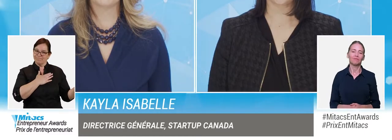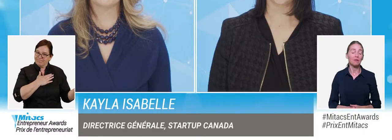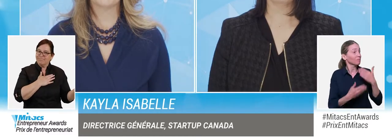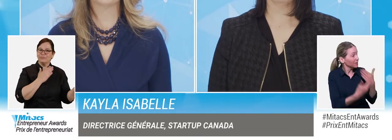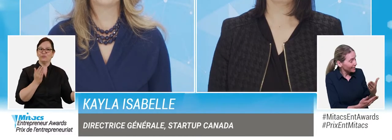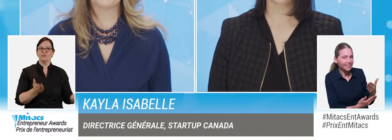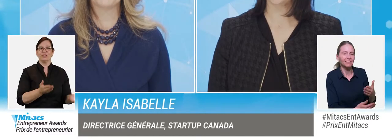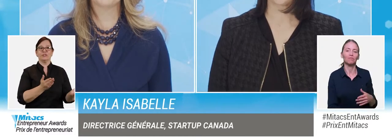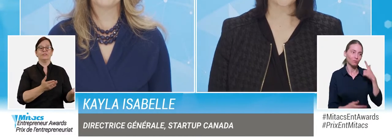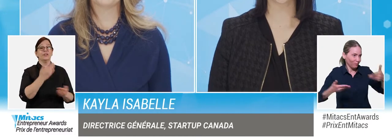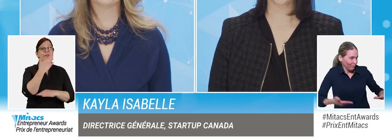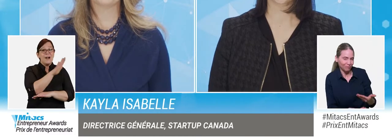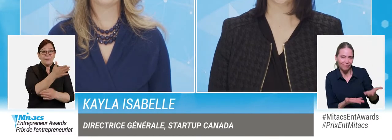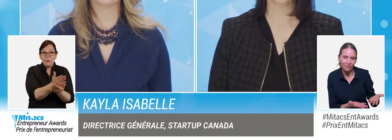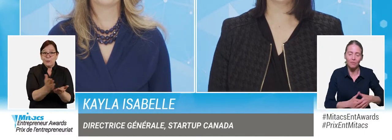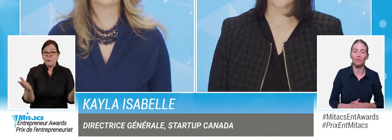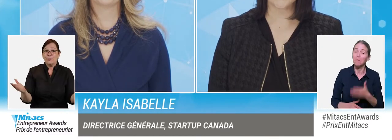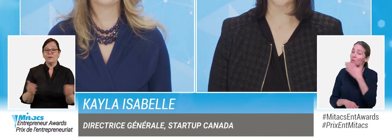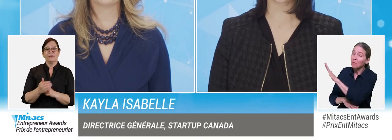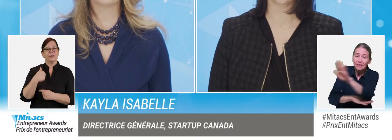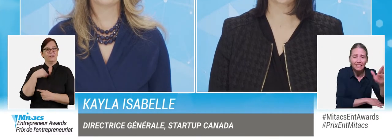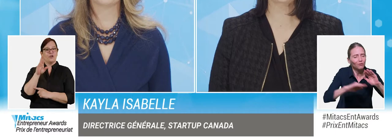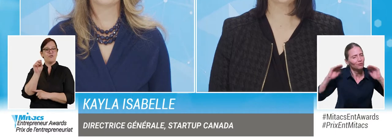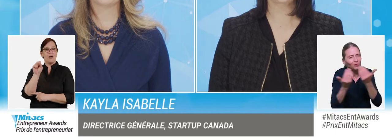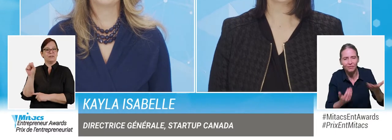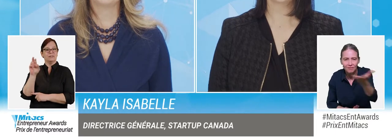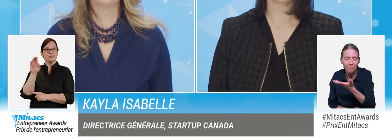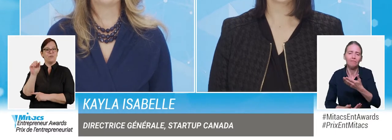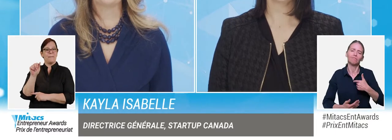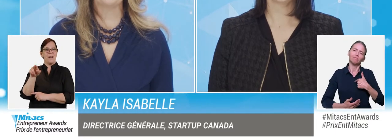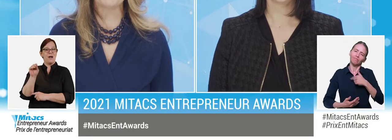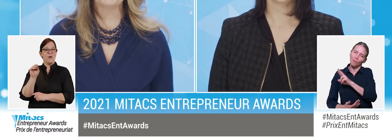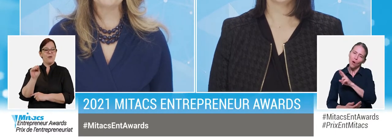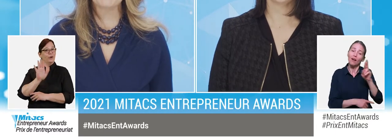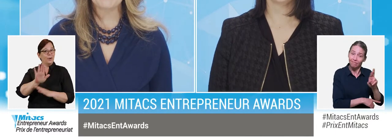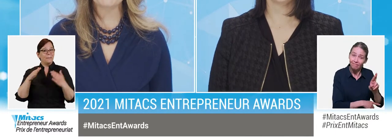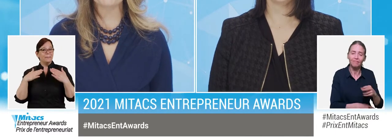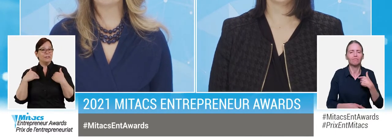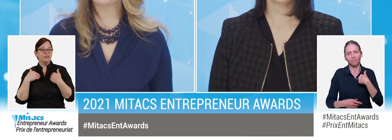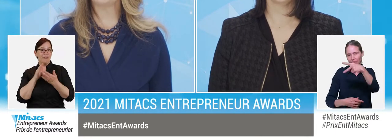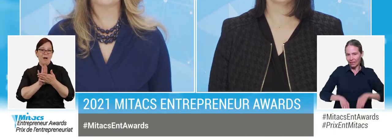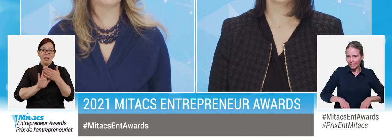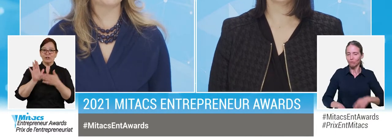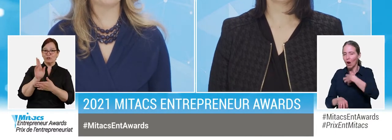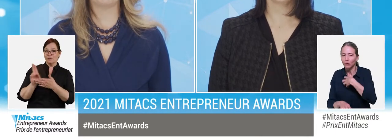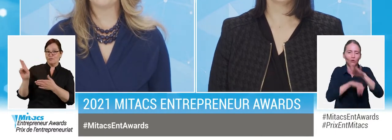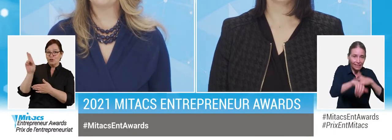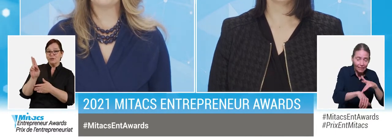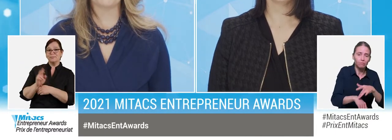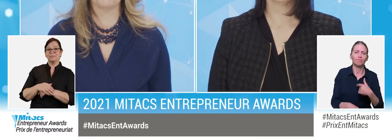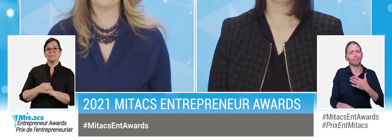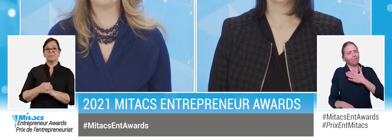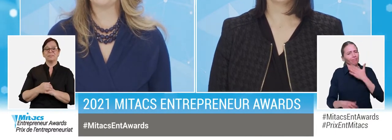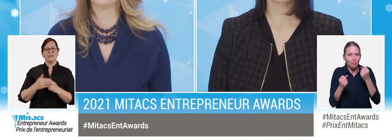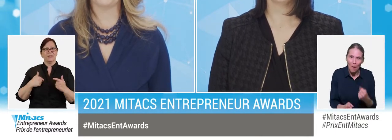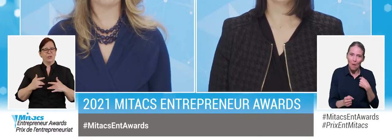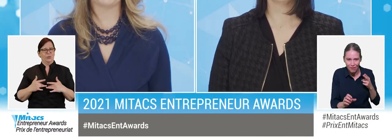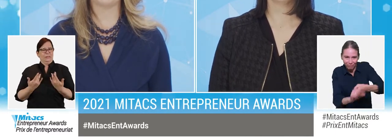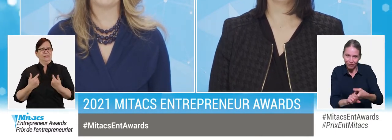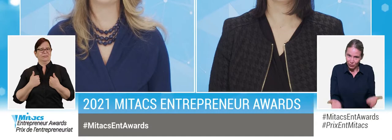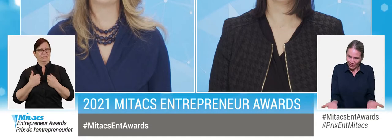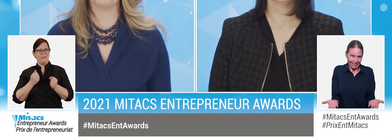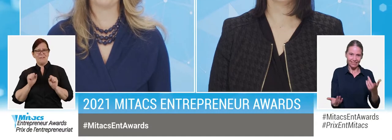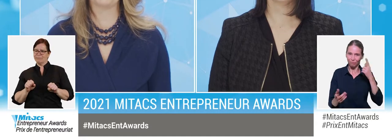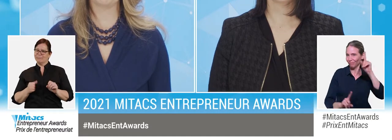drive innovation. Congratulations. Félicitations. Well, thank you, Kayla. Mitacs is very grateful for